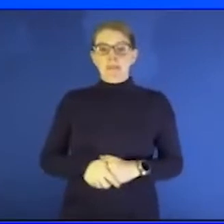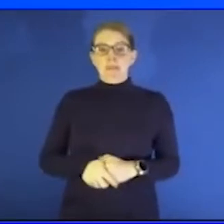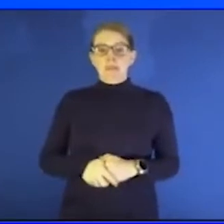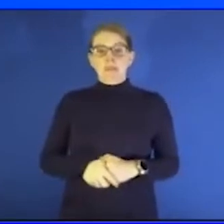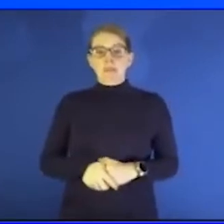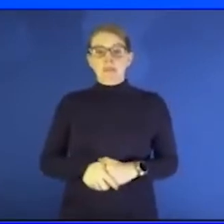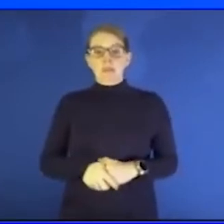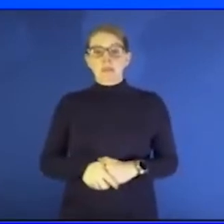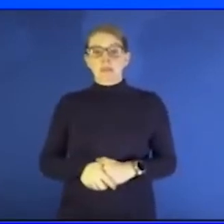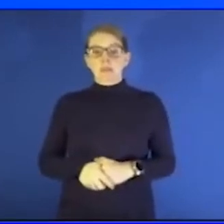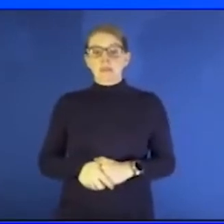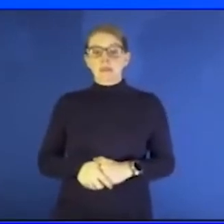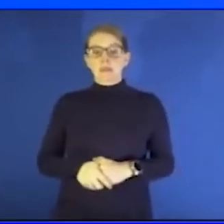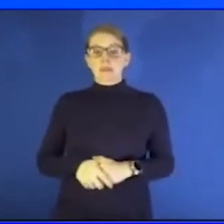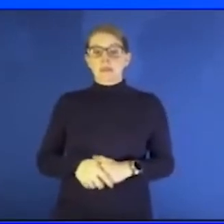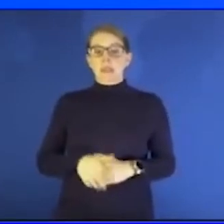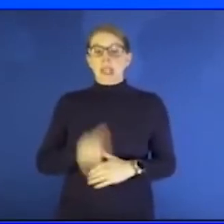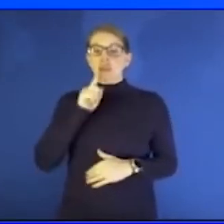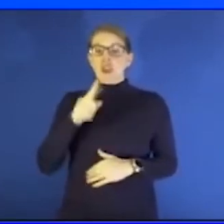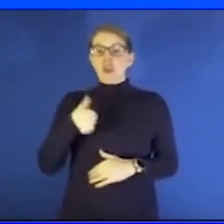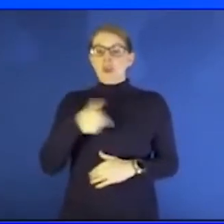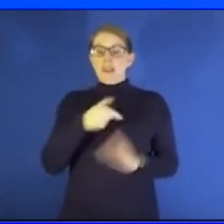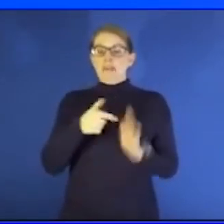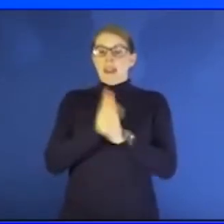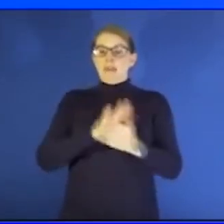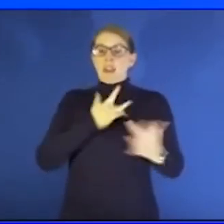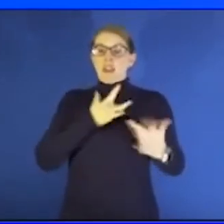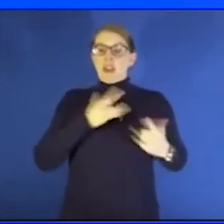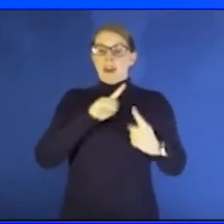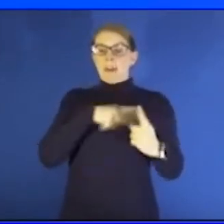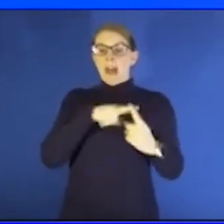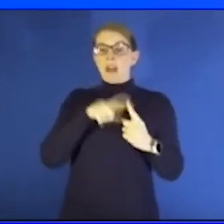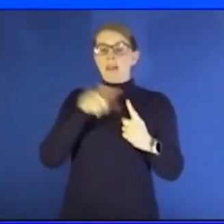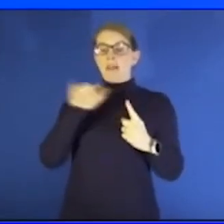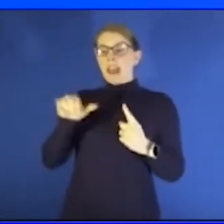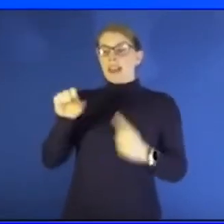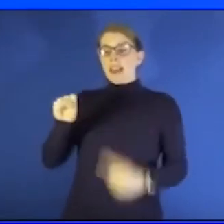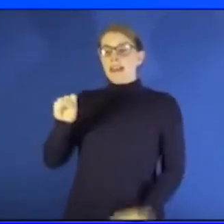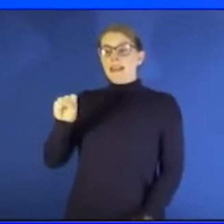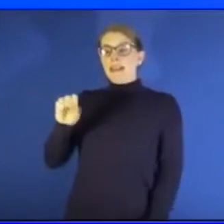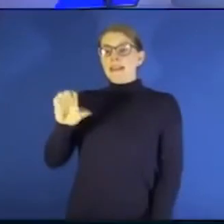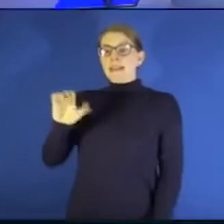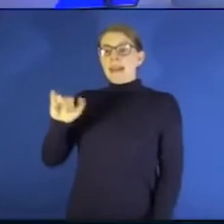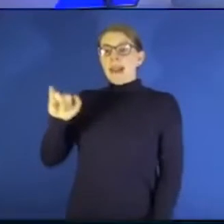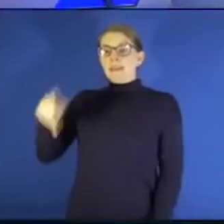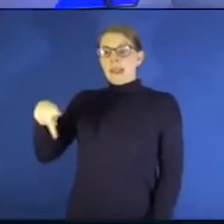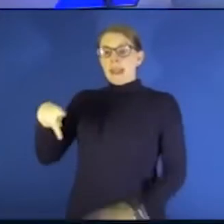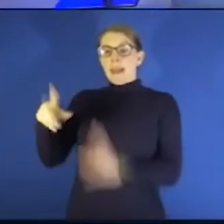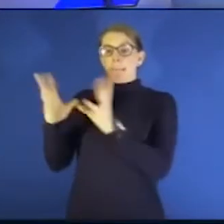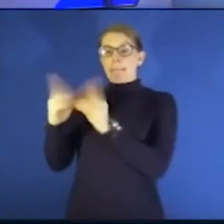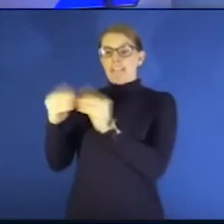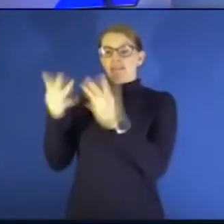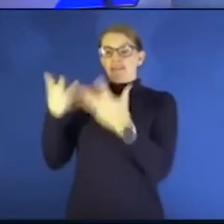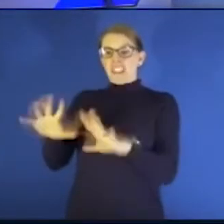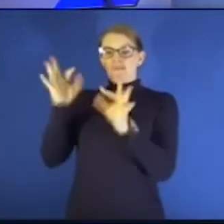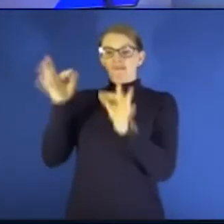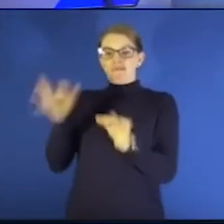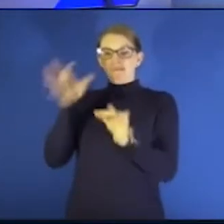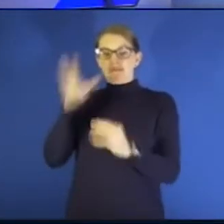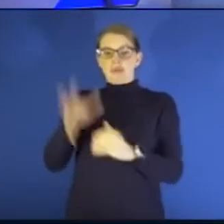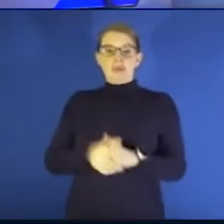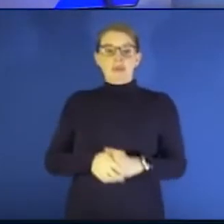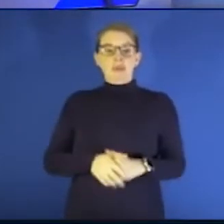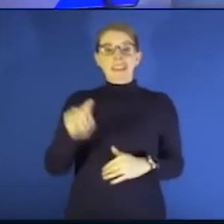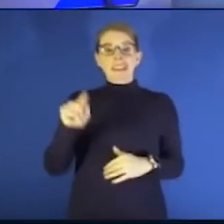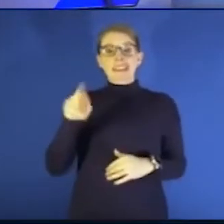be concerned about that, the ACIP will have met and made a decision on that. Okay, Candy wants to know, what is the time frame after kids get